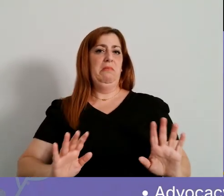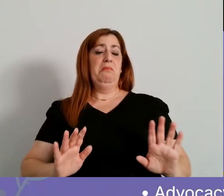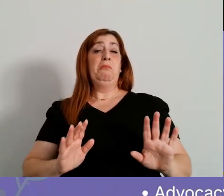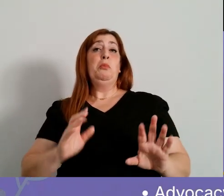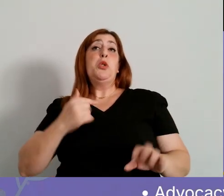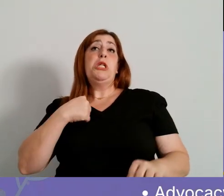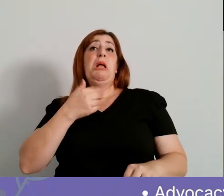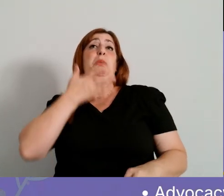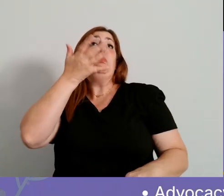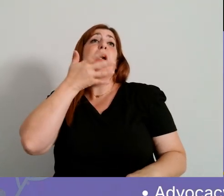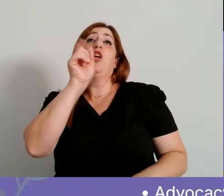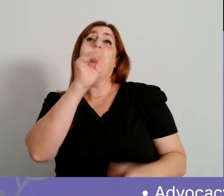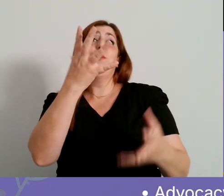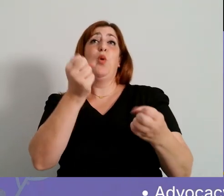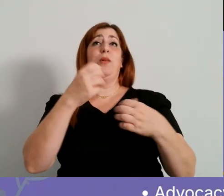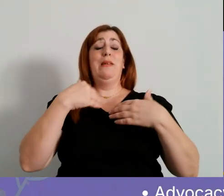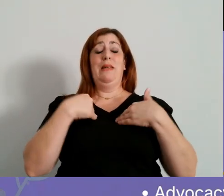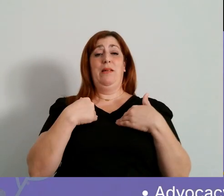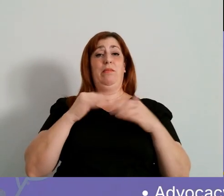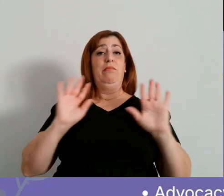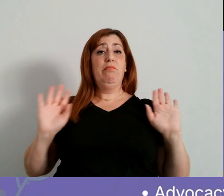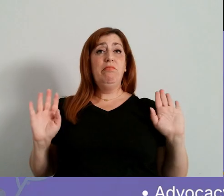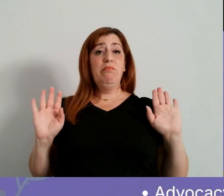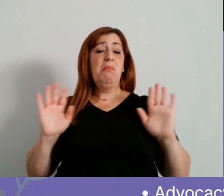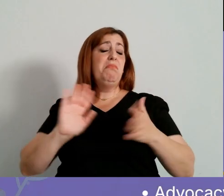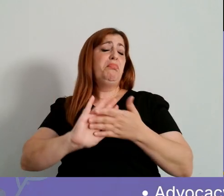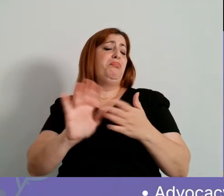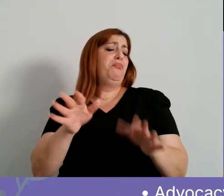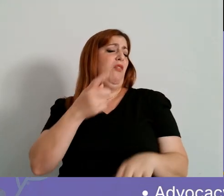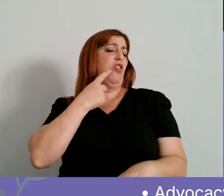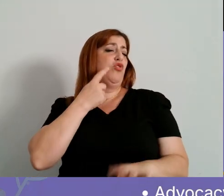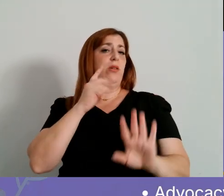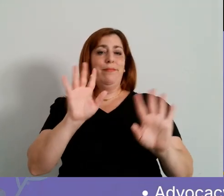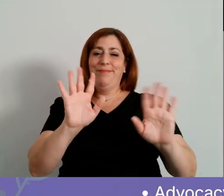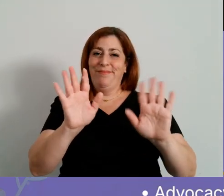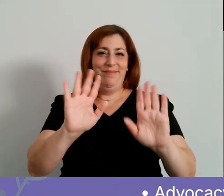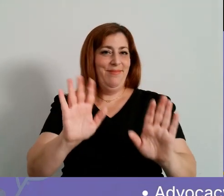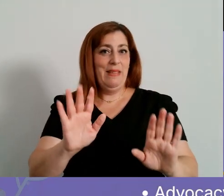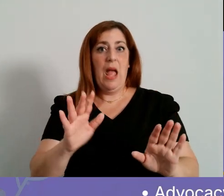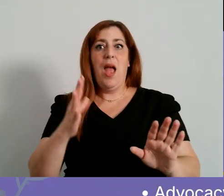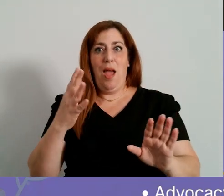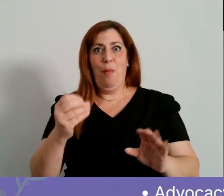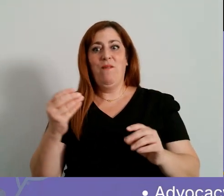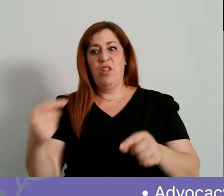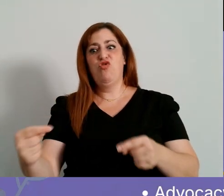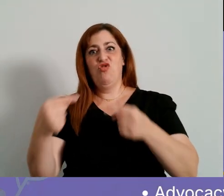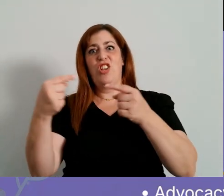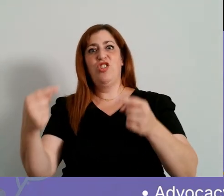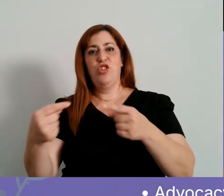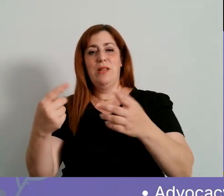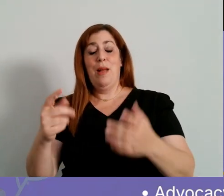it is quite challenging. You need to know what you need. First of all, you need to